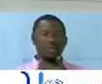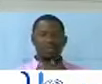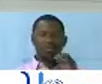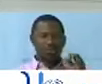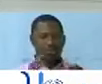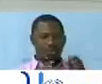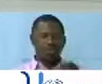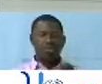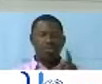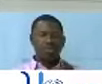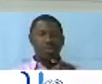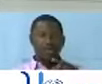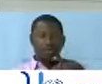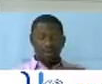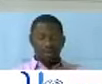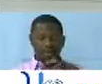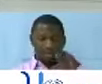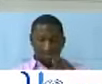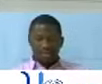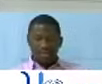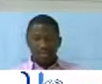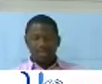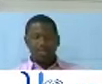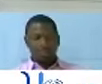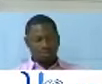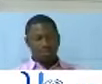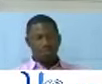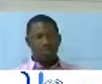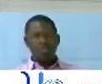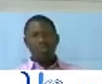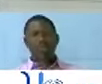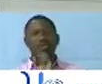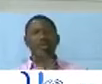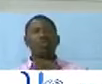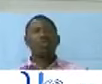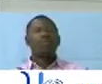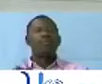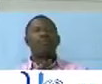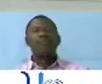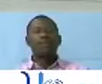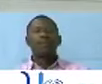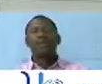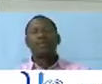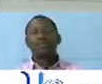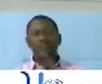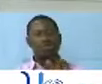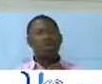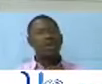side. But if you're in that seat, you want to go to your family, you'll do everything possible.